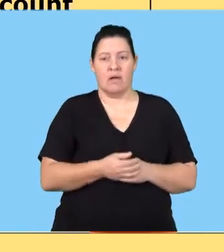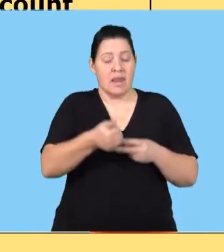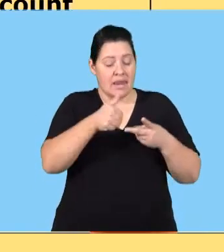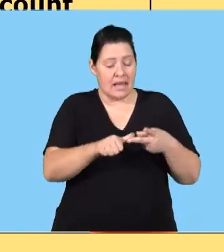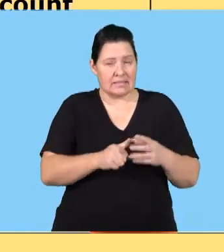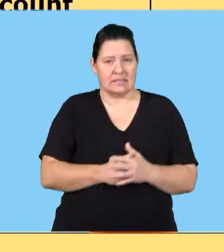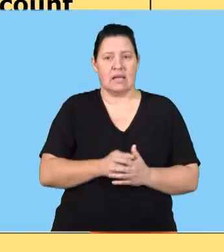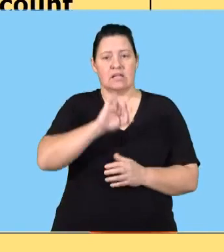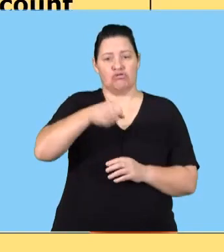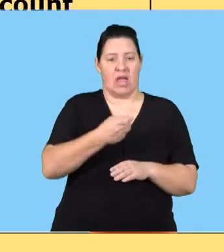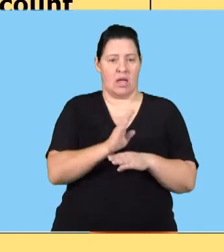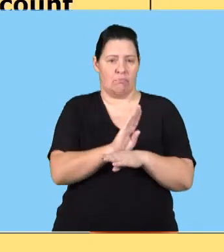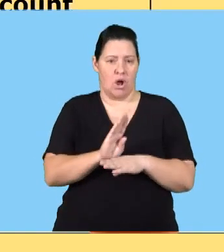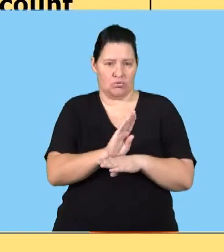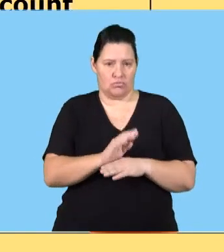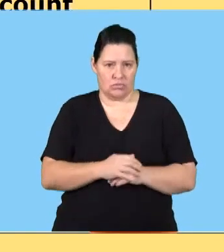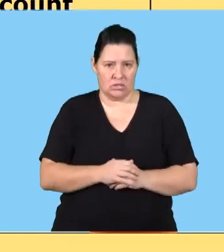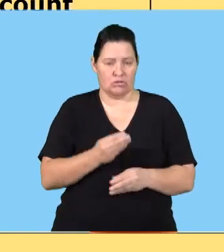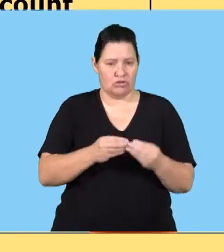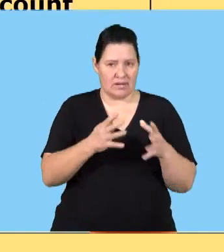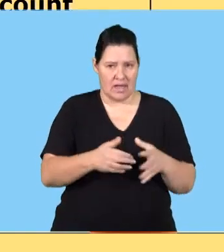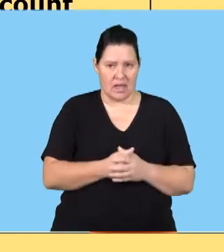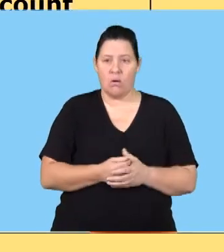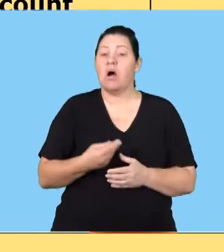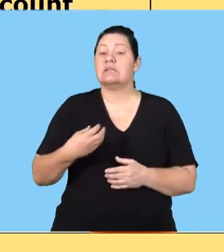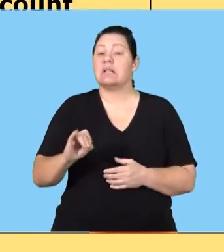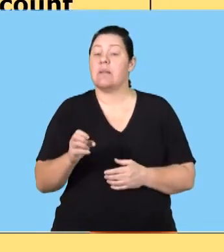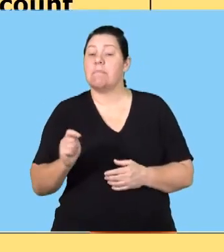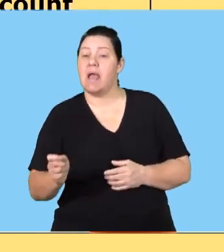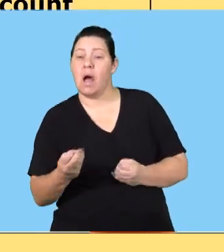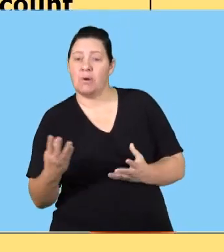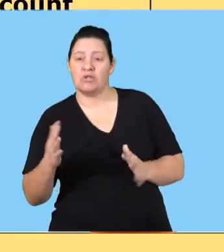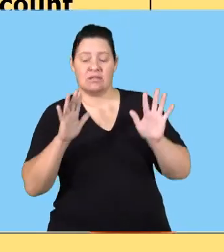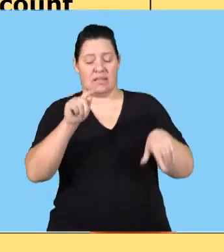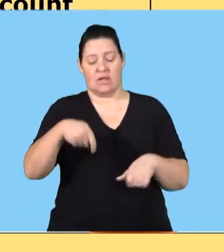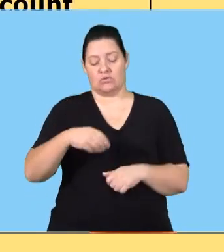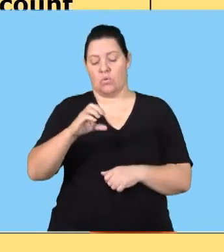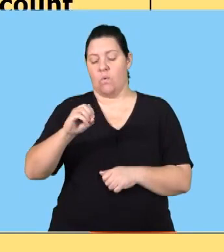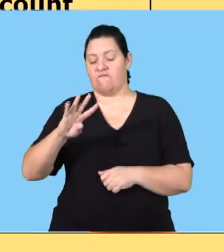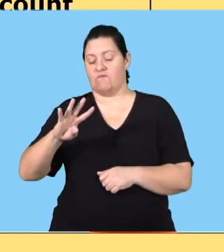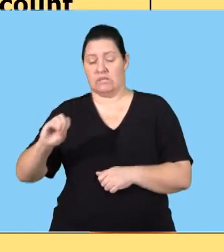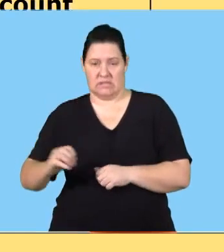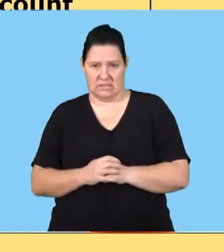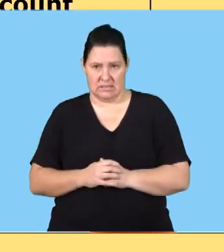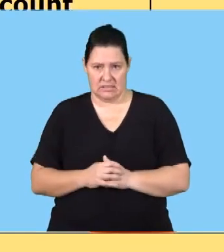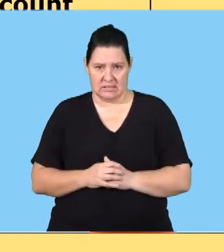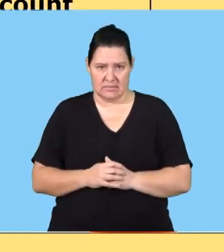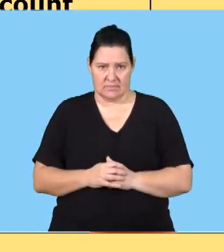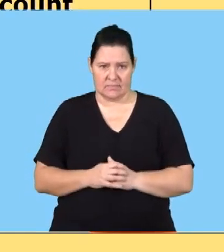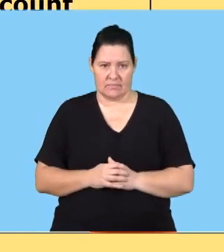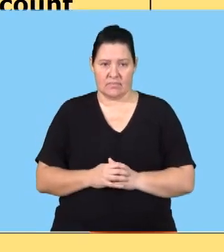The next one is T Brown Traders, and we owe them 10,040. Then I have